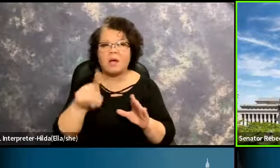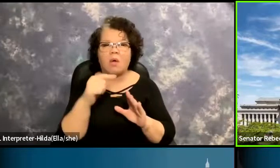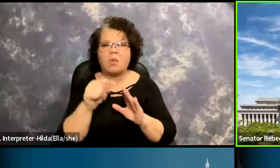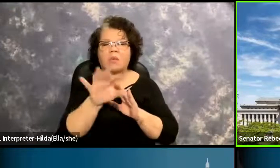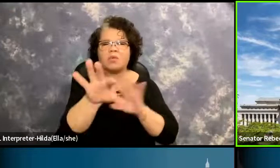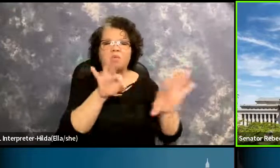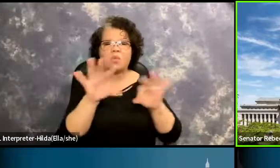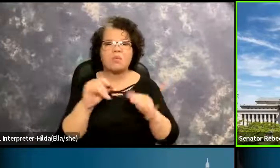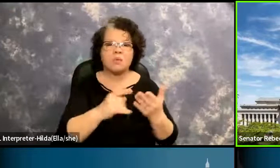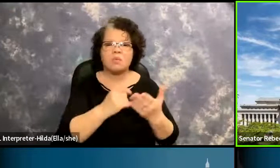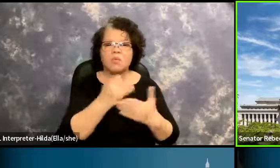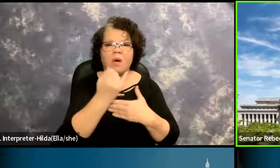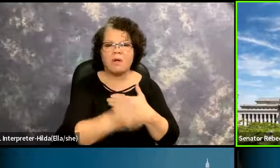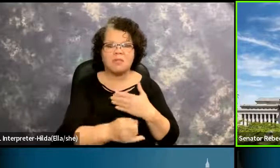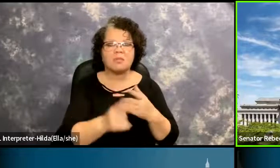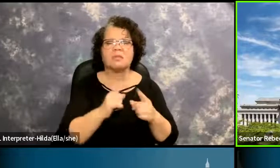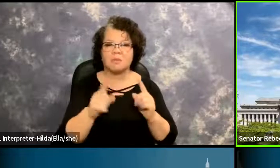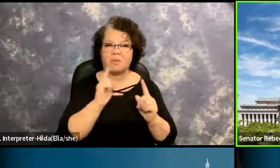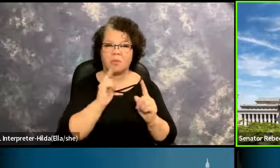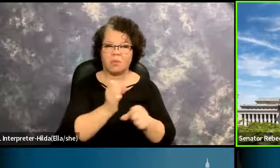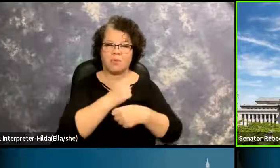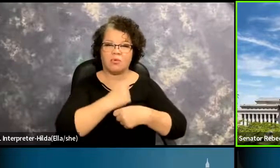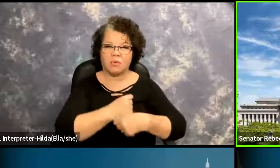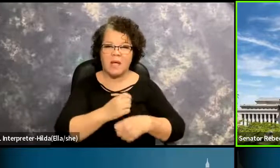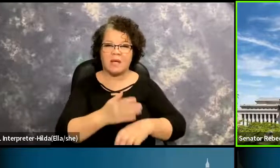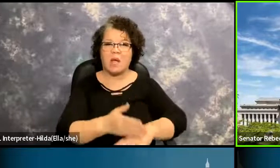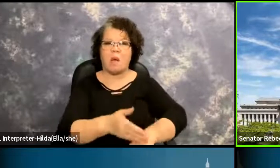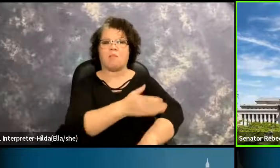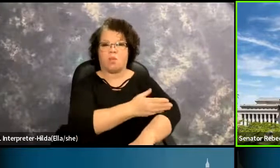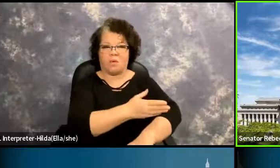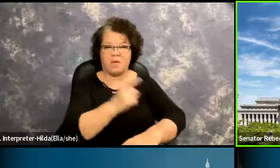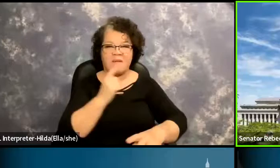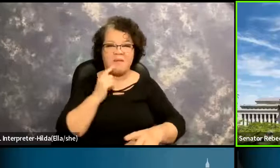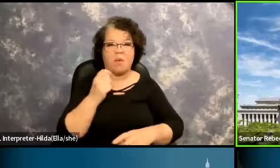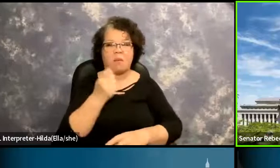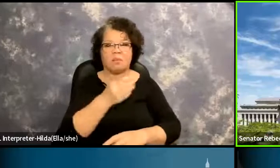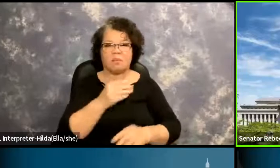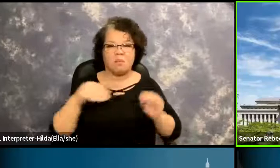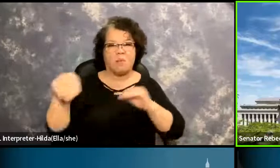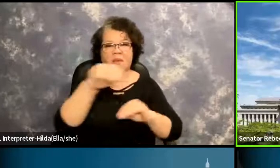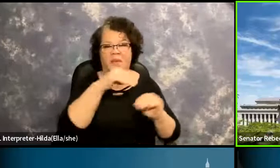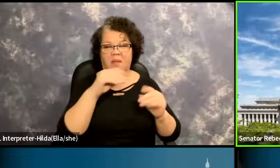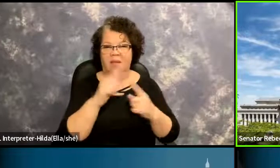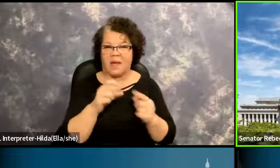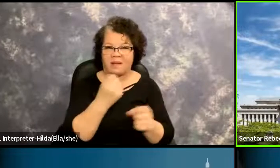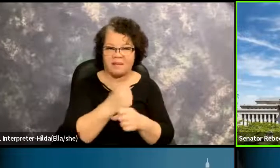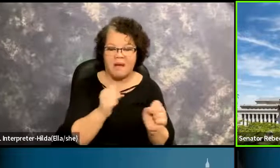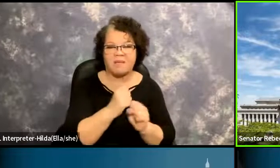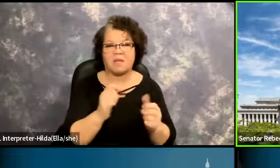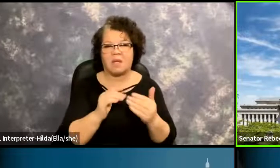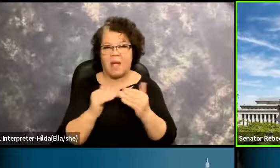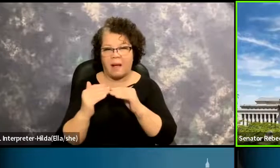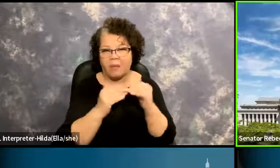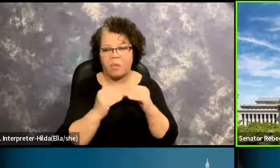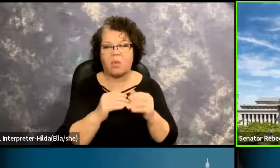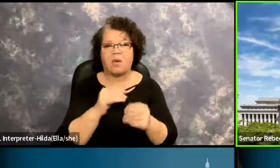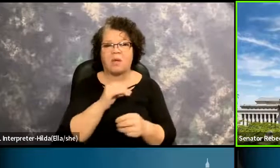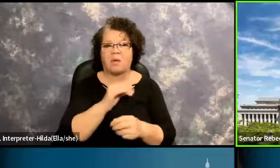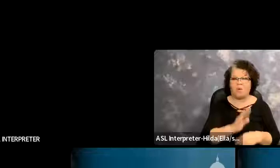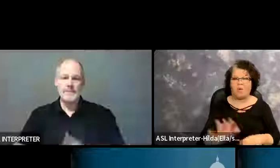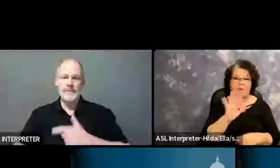We are choosing projects that are overall creating improvement of mobility and safety and equity throughout the state of